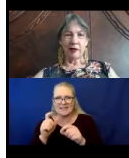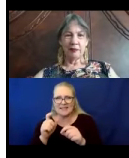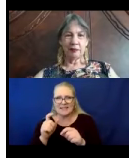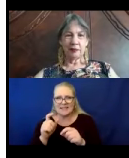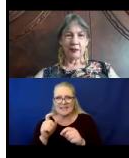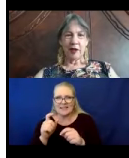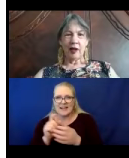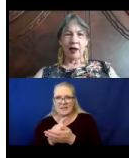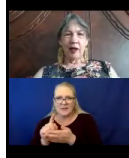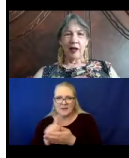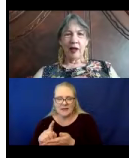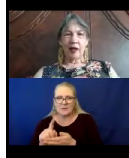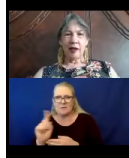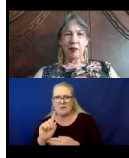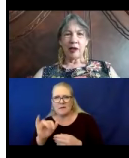that regard.